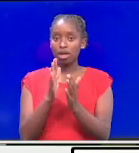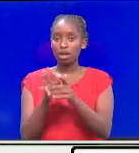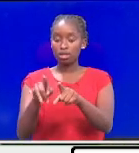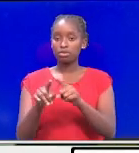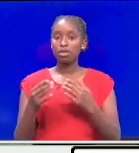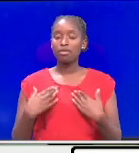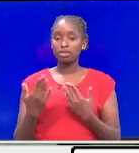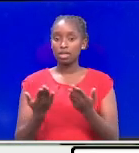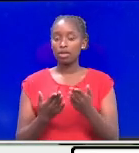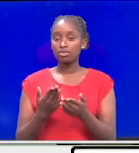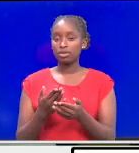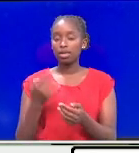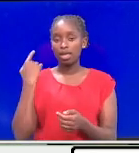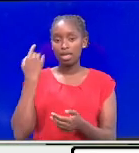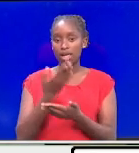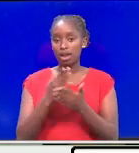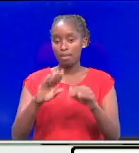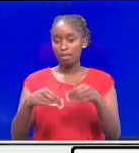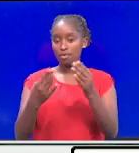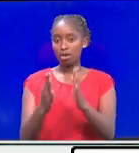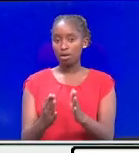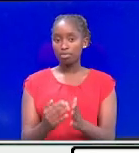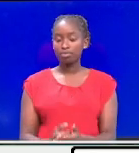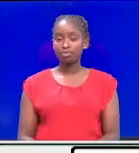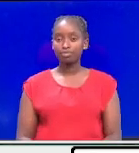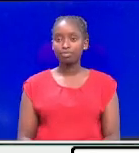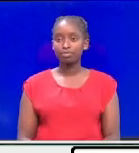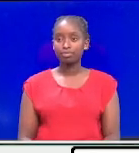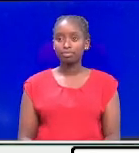for services provided. Now, tension is